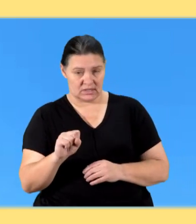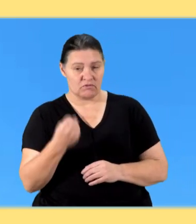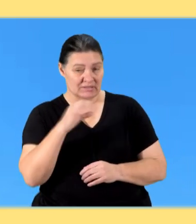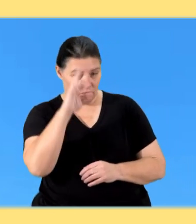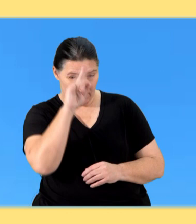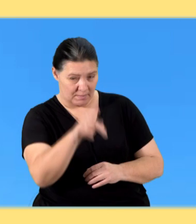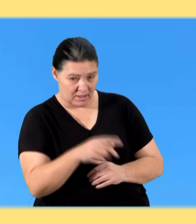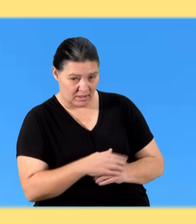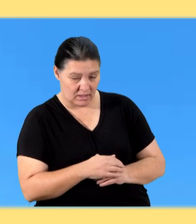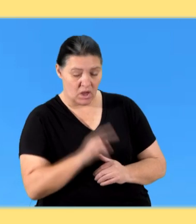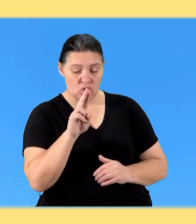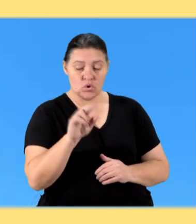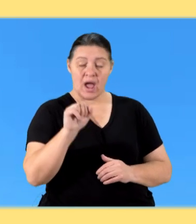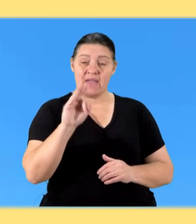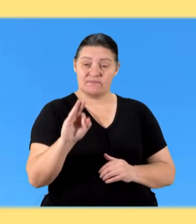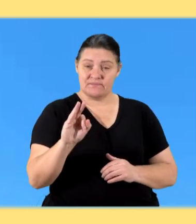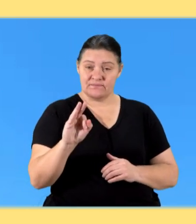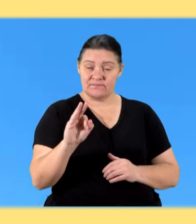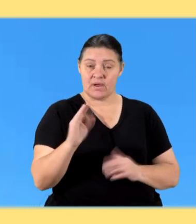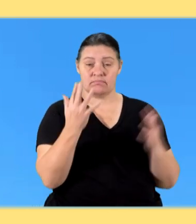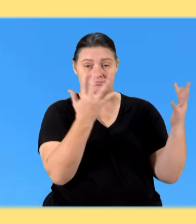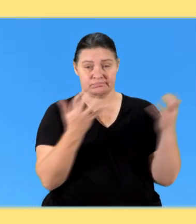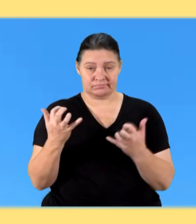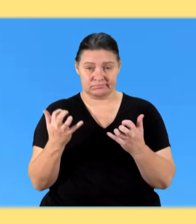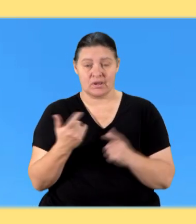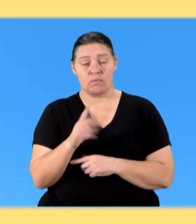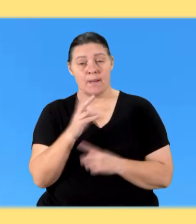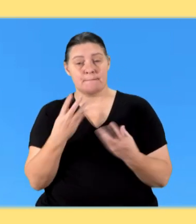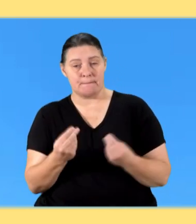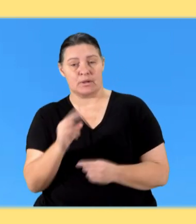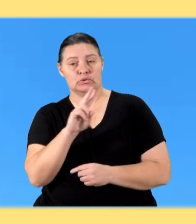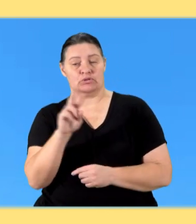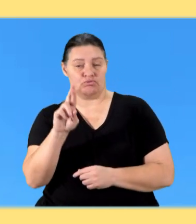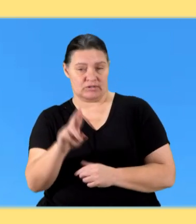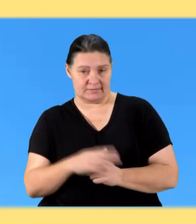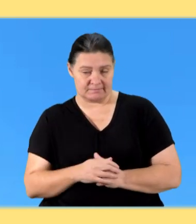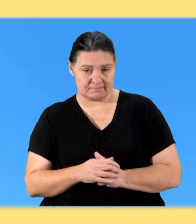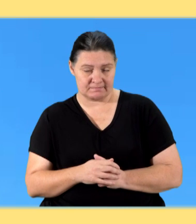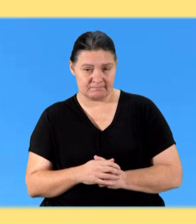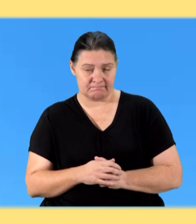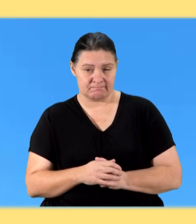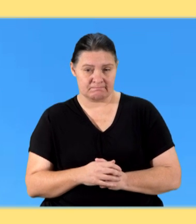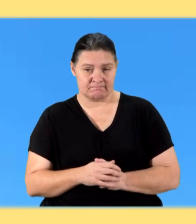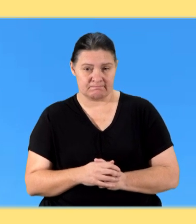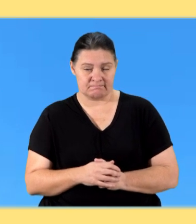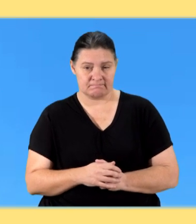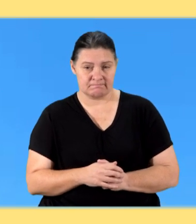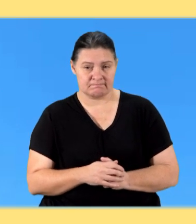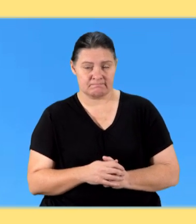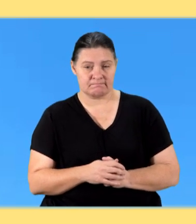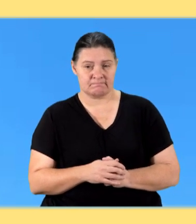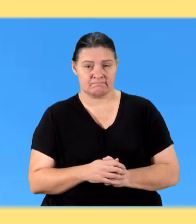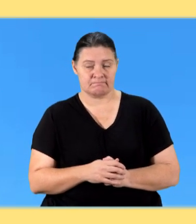gross. If you still remember, the UIF, we calculated and we got 21 rands. So we're